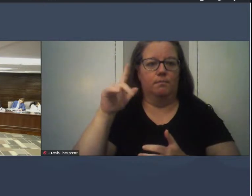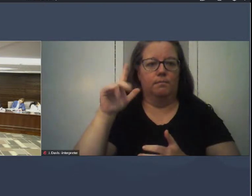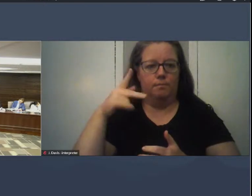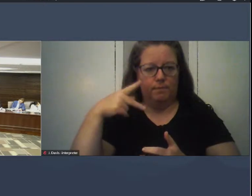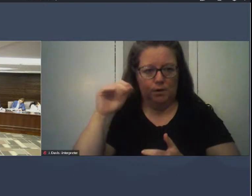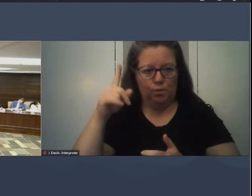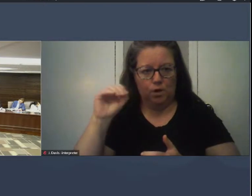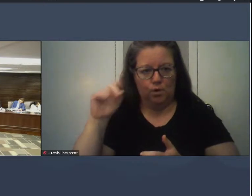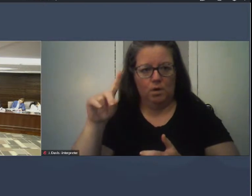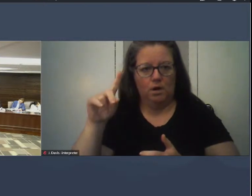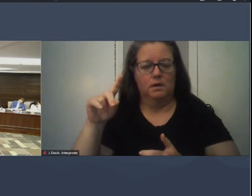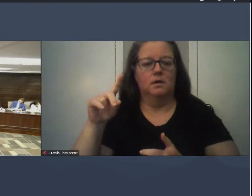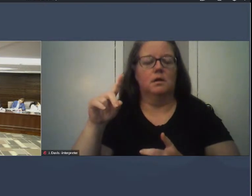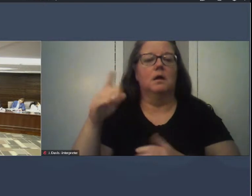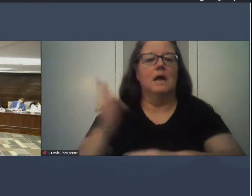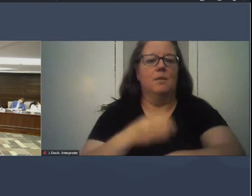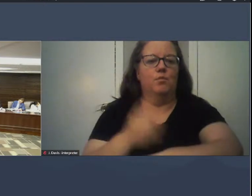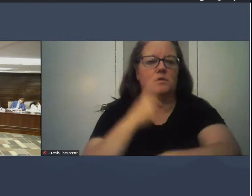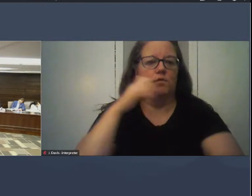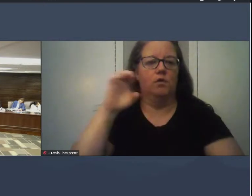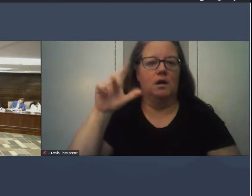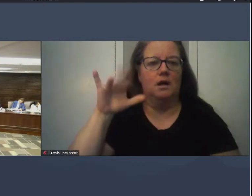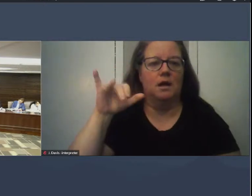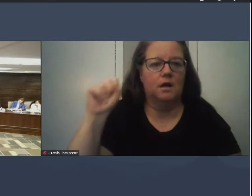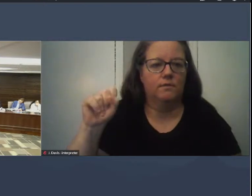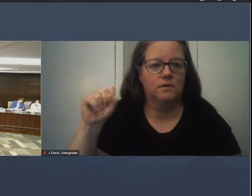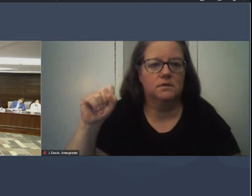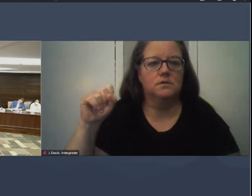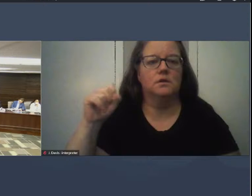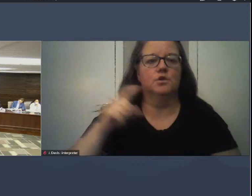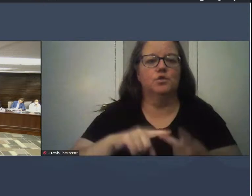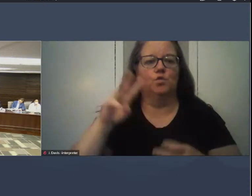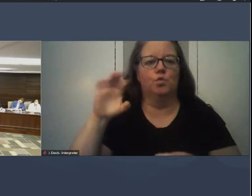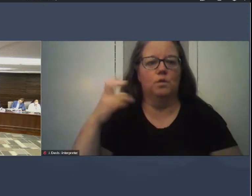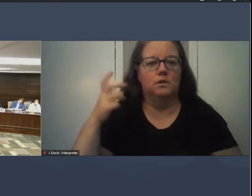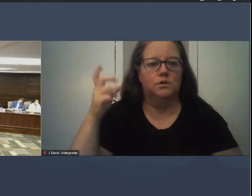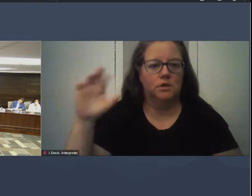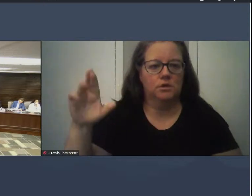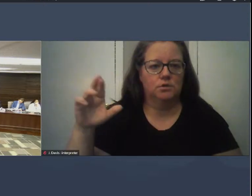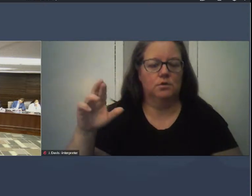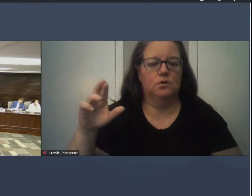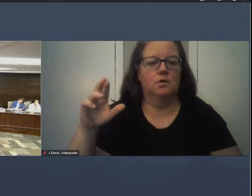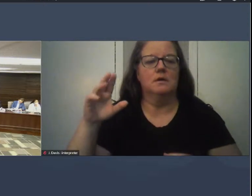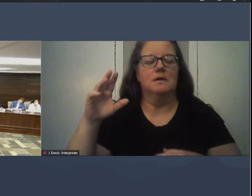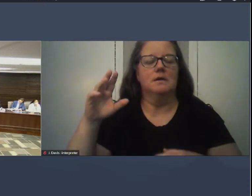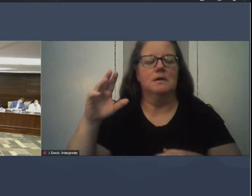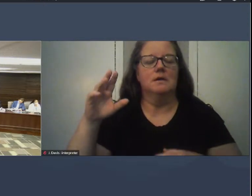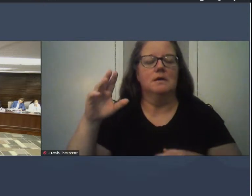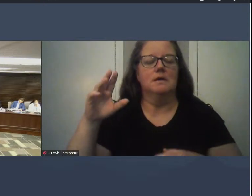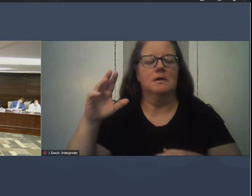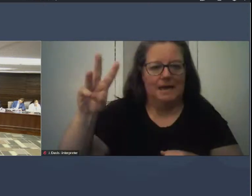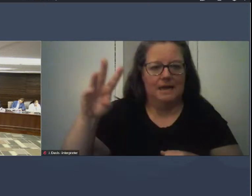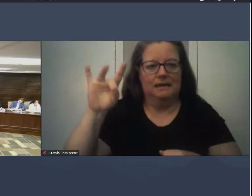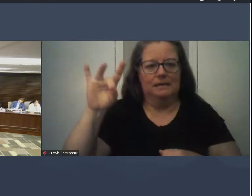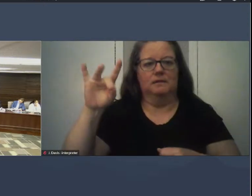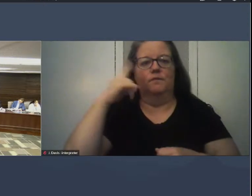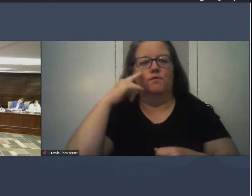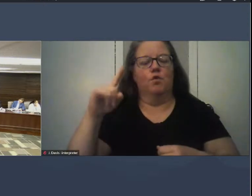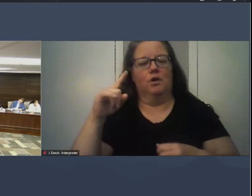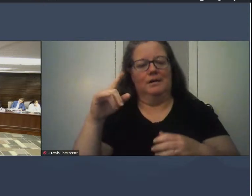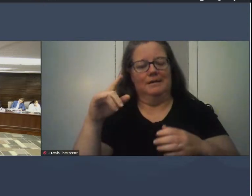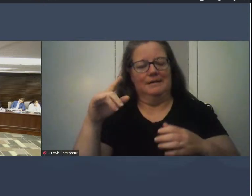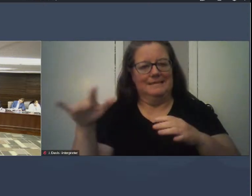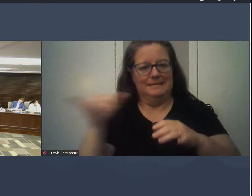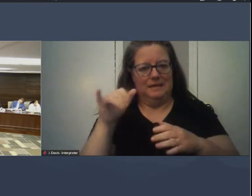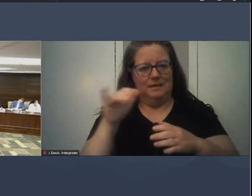PW01064. Streetscape and improvements for Elvis Presley Boulevard, Commercial Parkway to Winchester District 3 and 6, Super District 8. Request for same night minutes. Item 44.